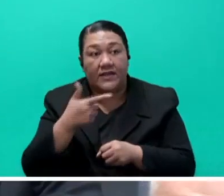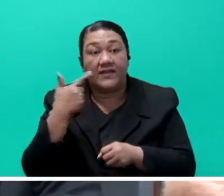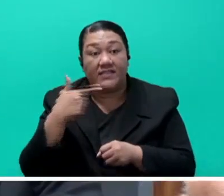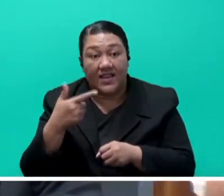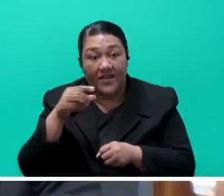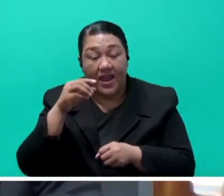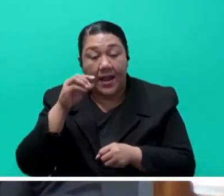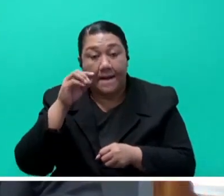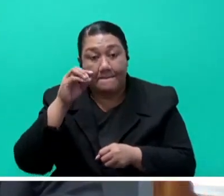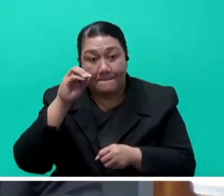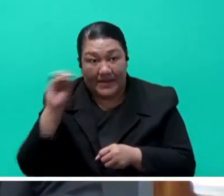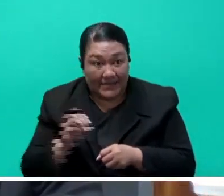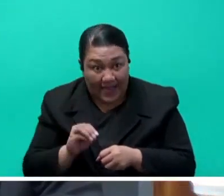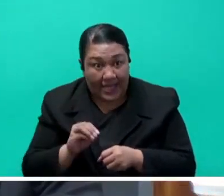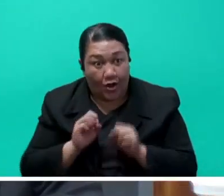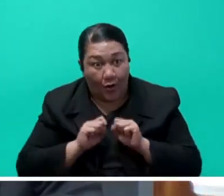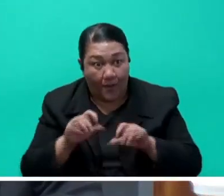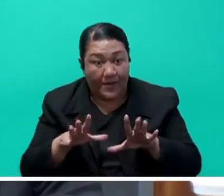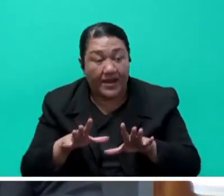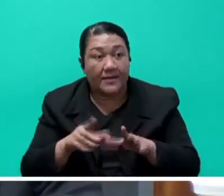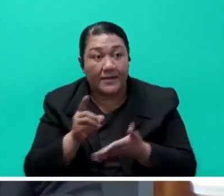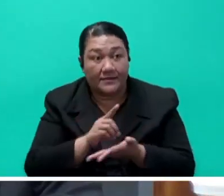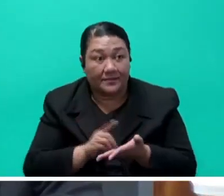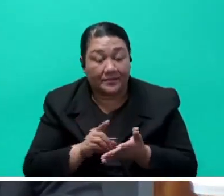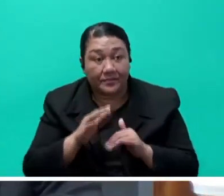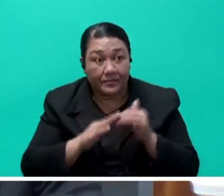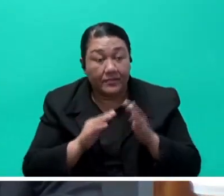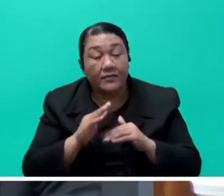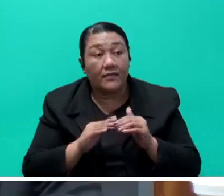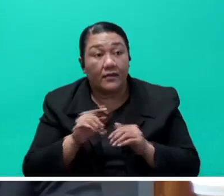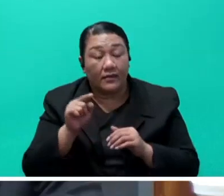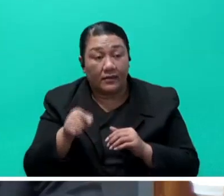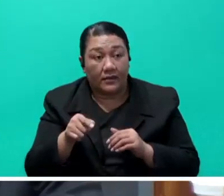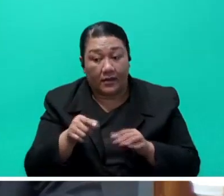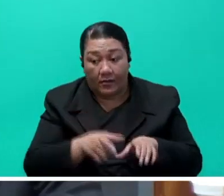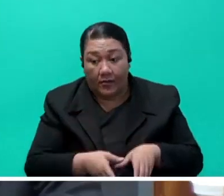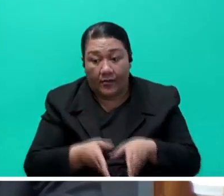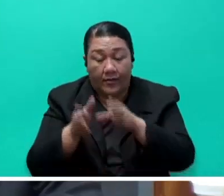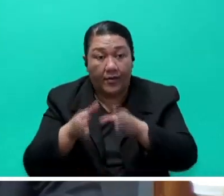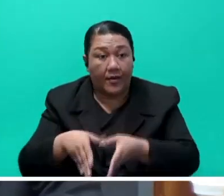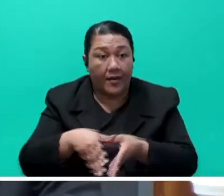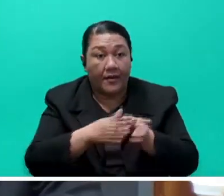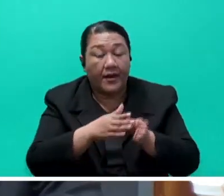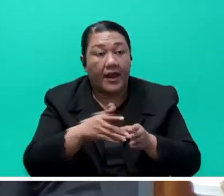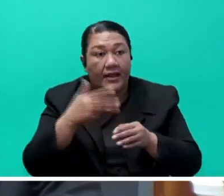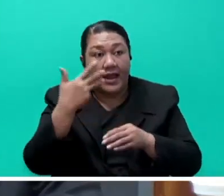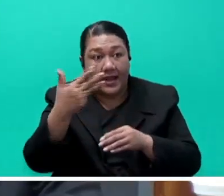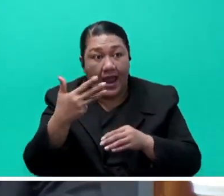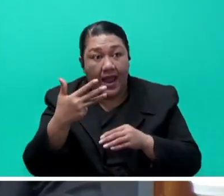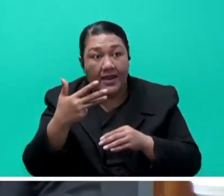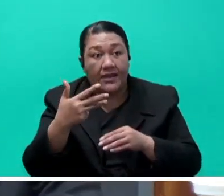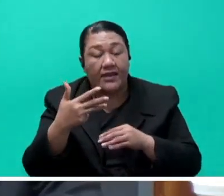77% complete, whereby the design and build section is completed, including the 9 low-level